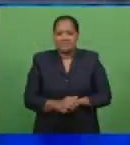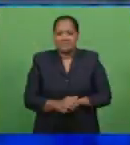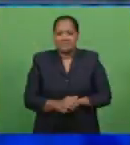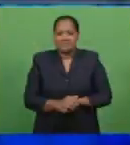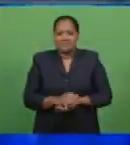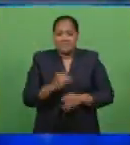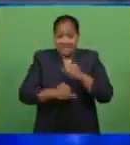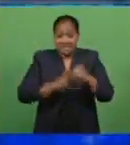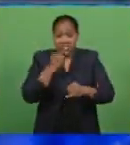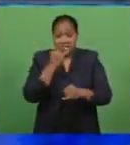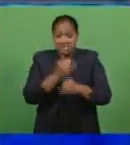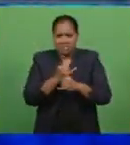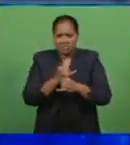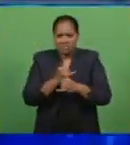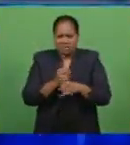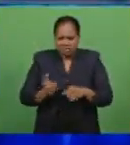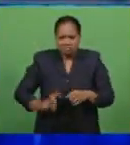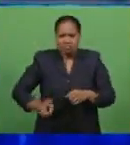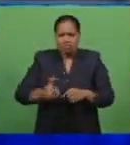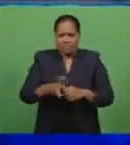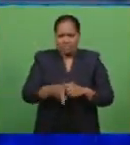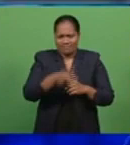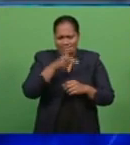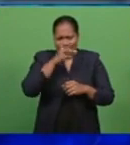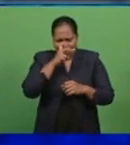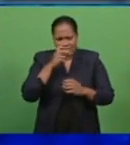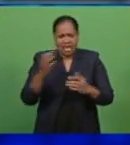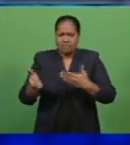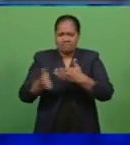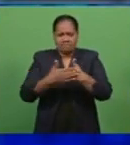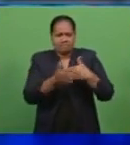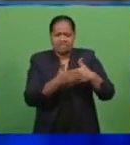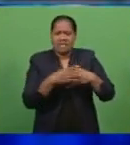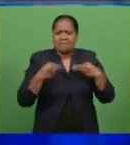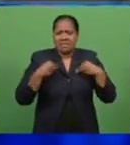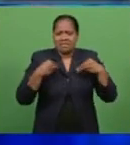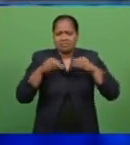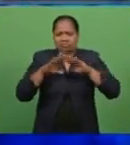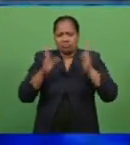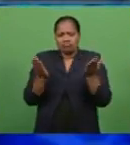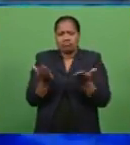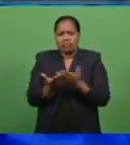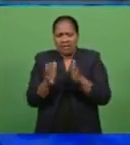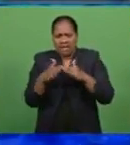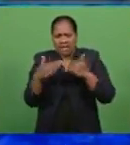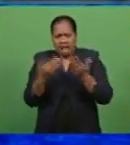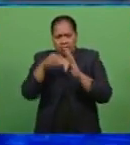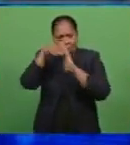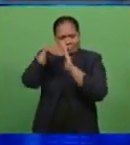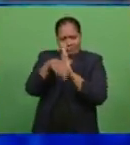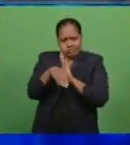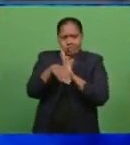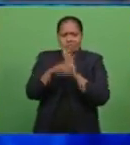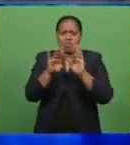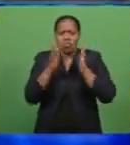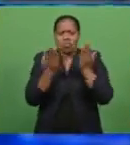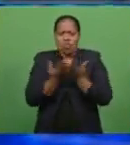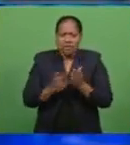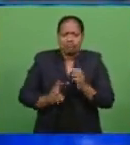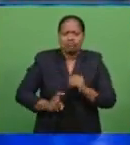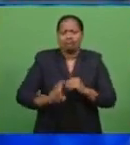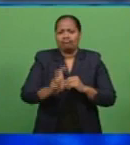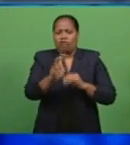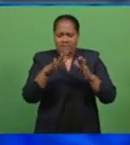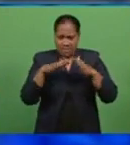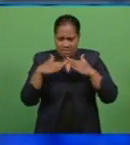International travel restrictions and closure of businesses and industries worldwide has led to a collapse in the global travel and is expected to